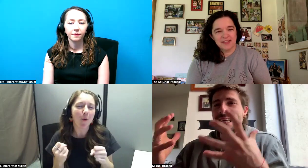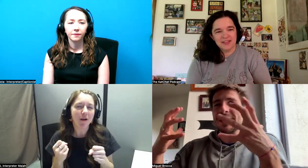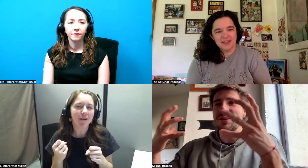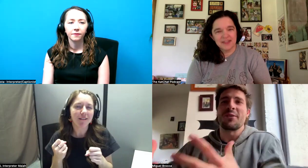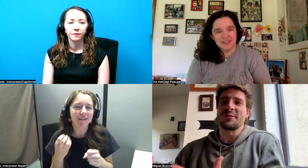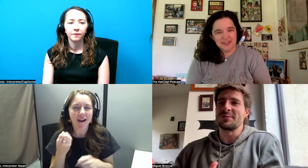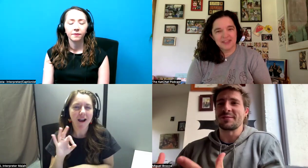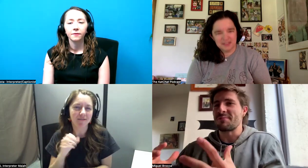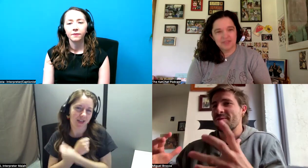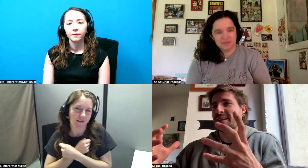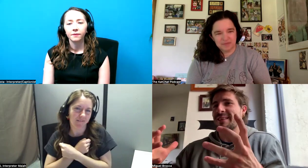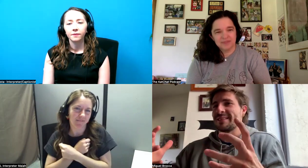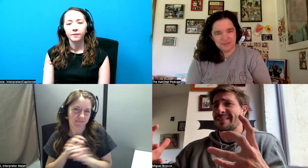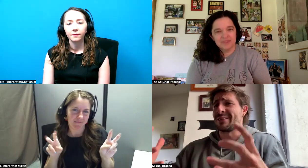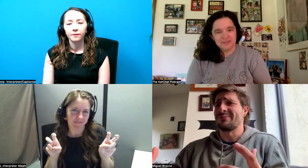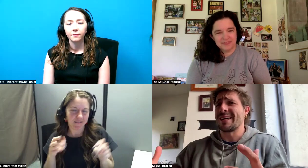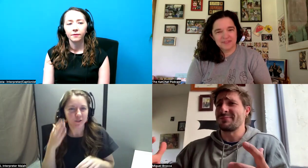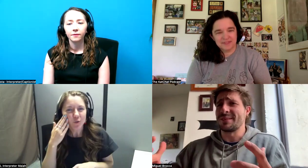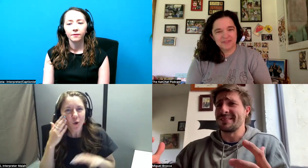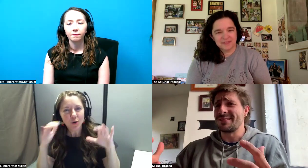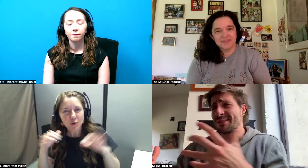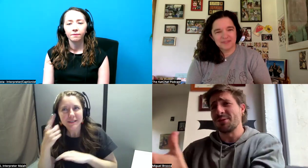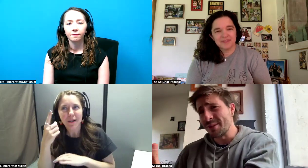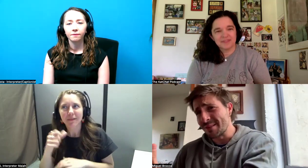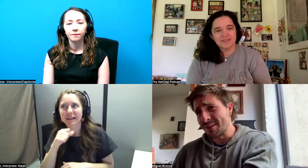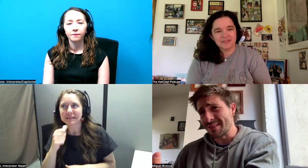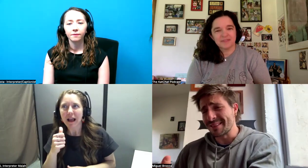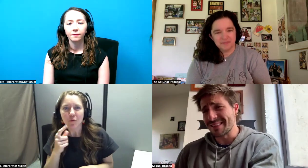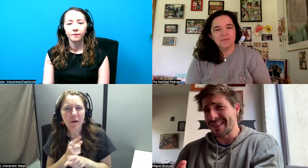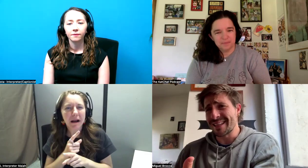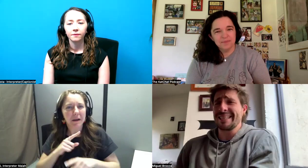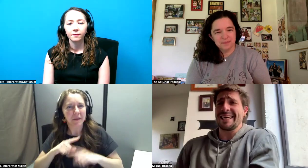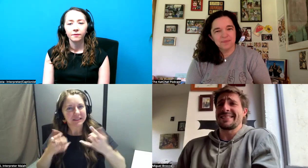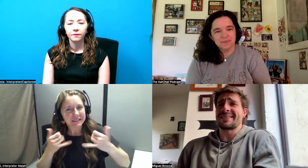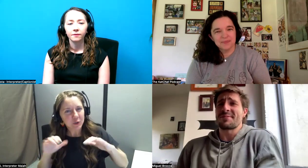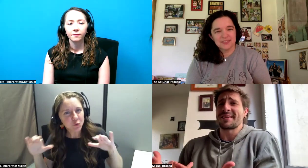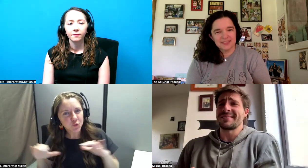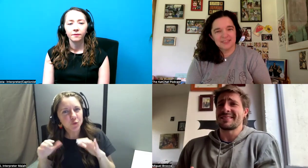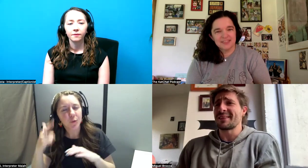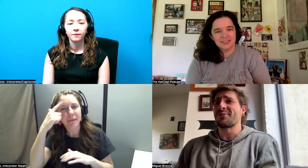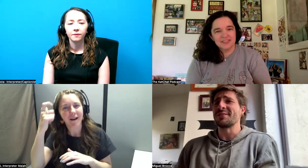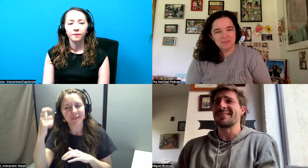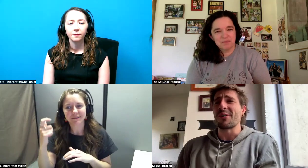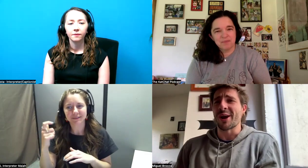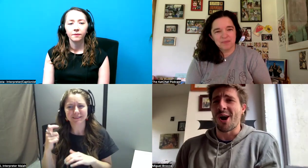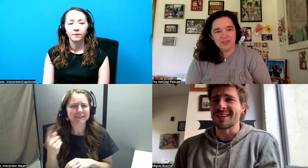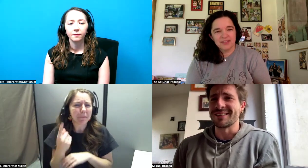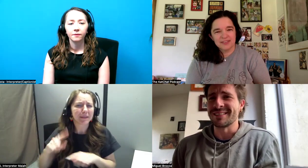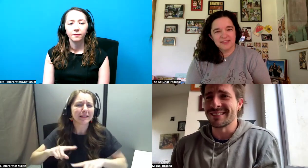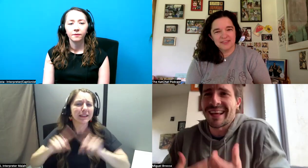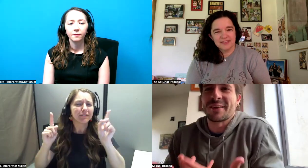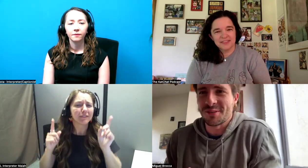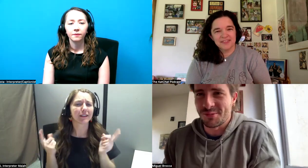like you're doing something that's not right, but you still do it because it's as something different is going